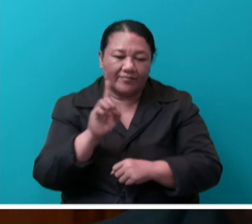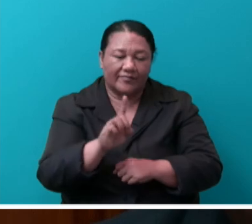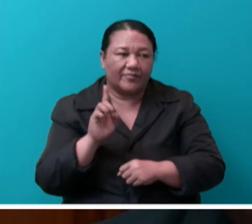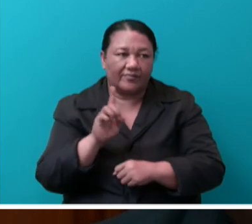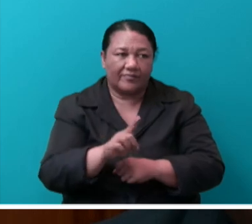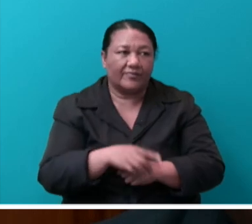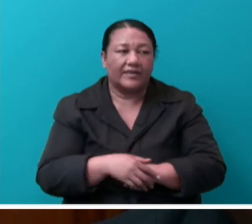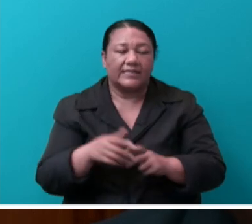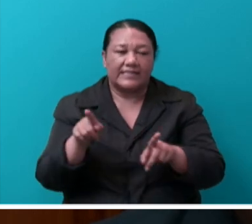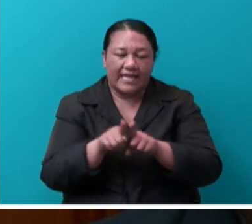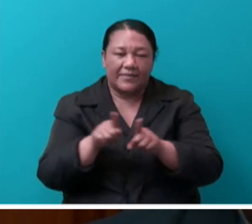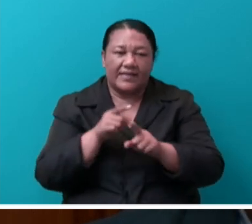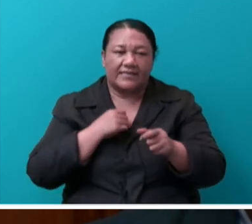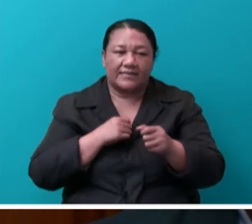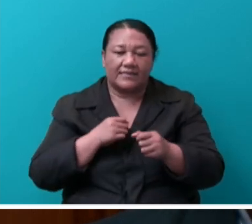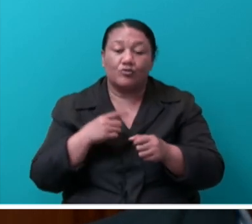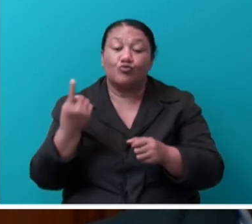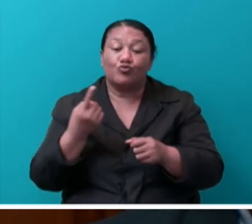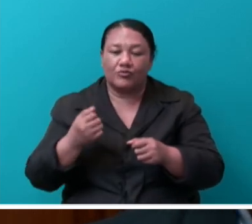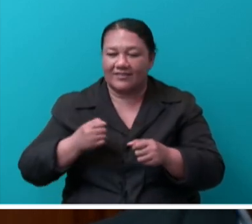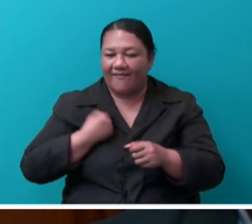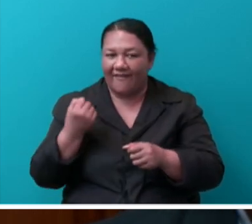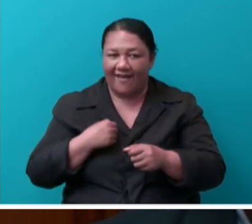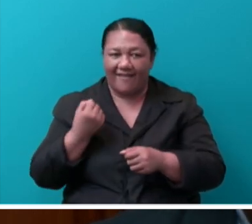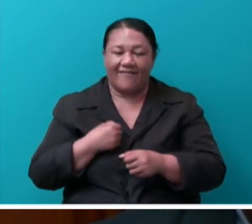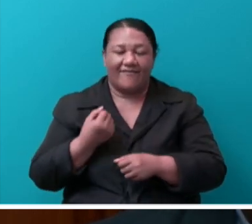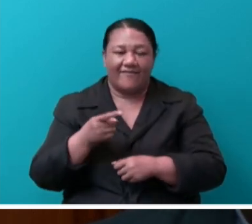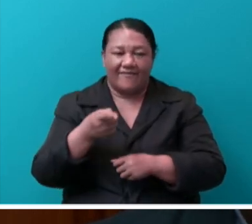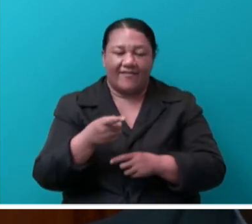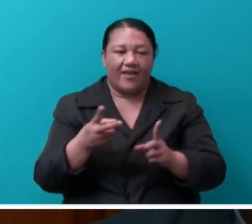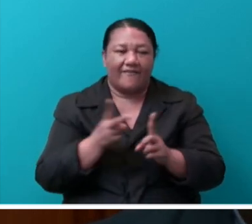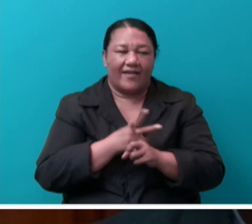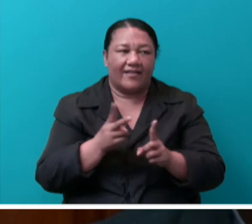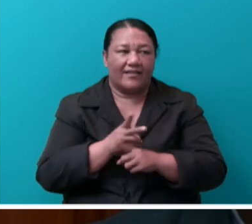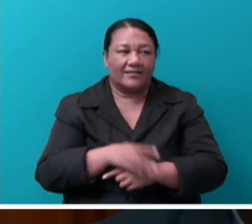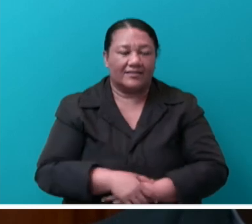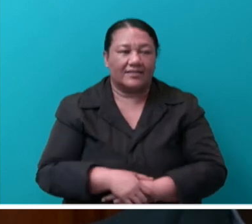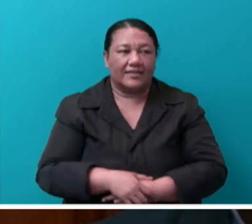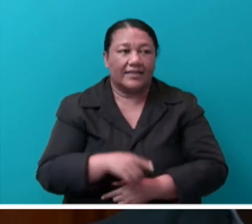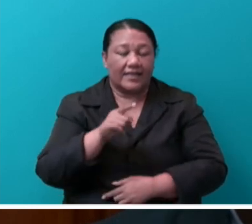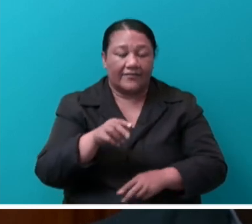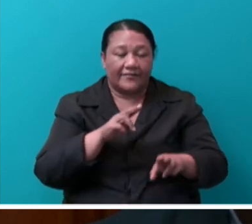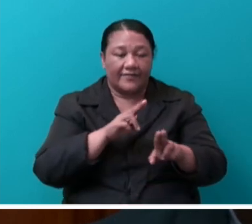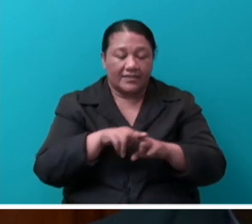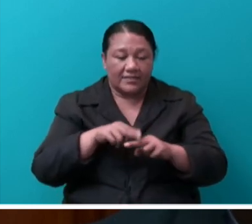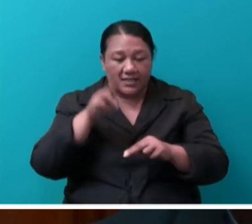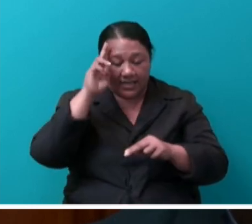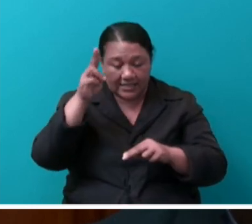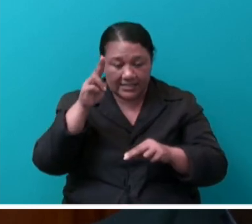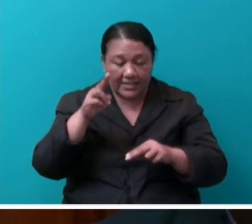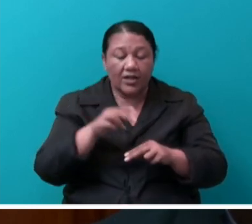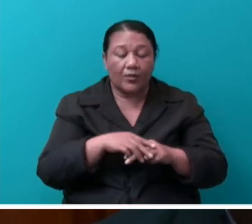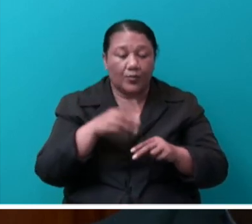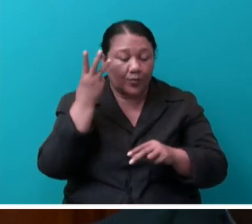as survivors of violence. Honourable Speaker, this is what the Fiji NAP represents. Collective effort by